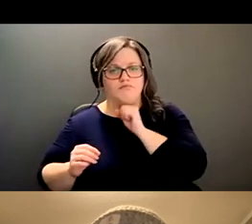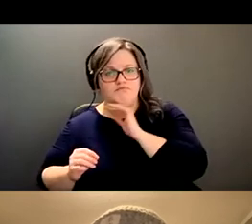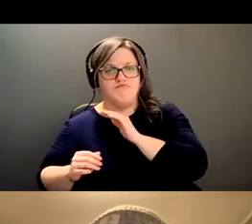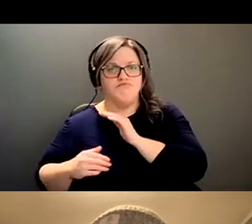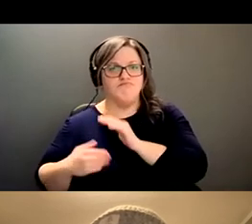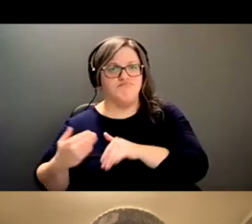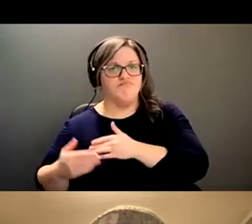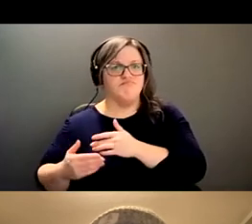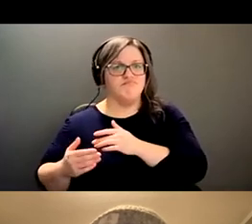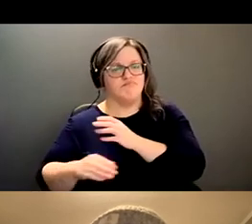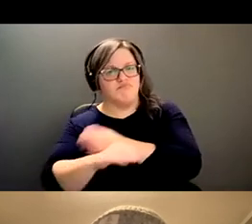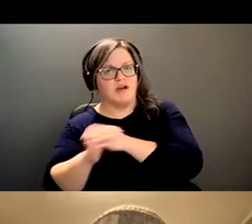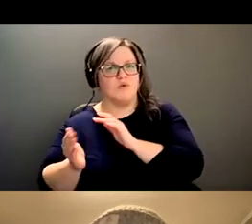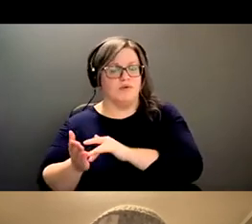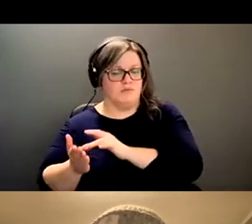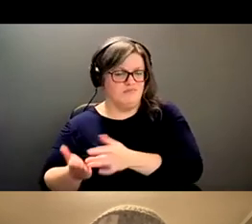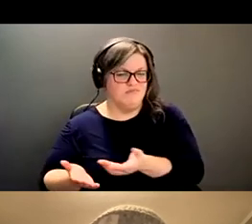power grabbing and